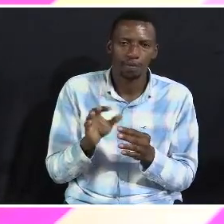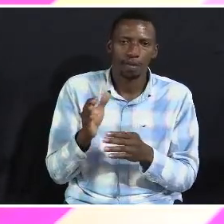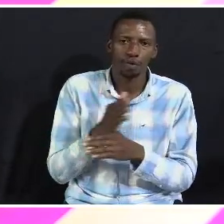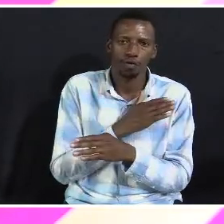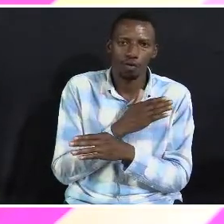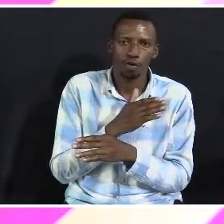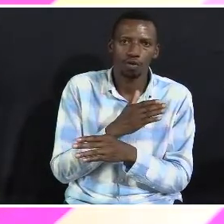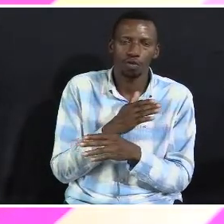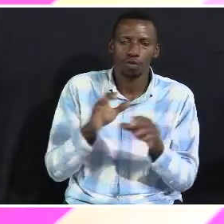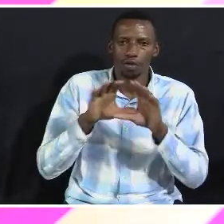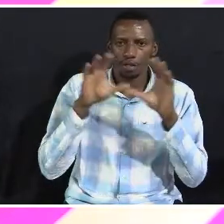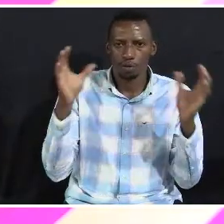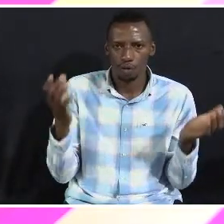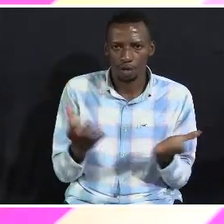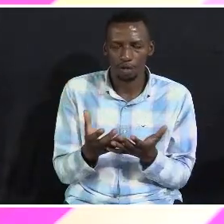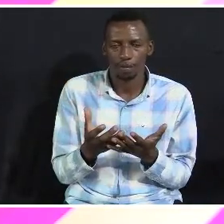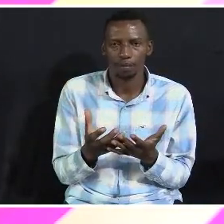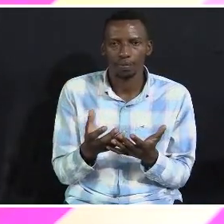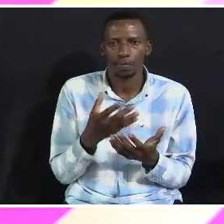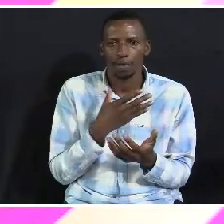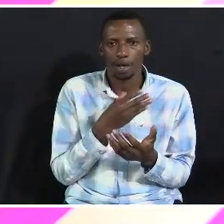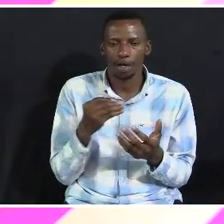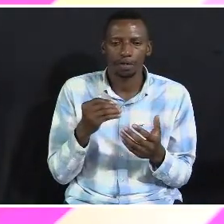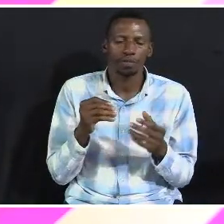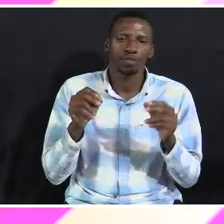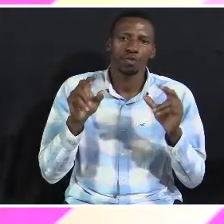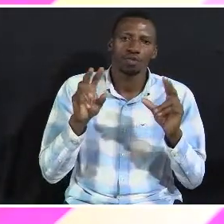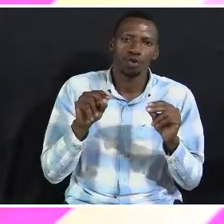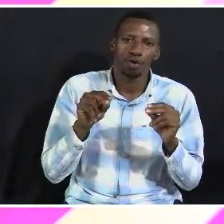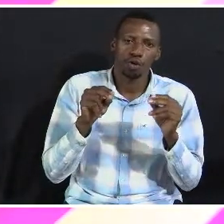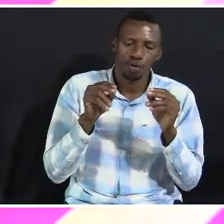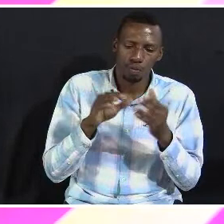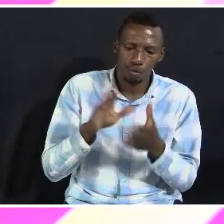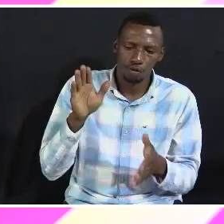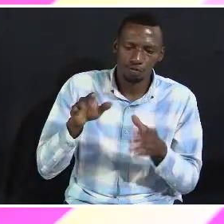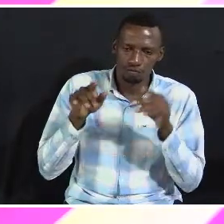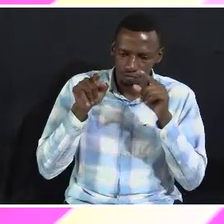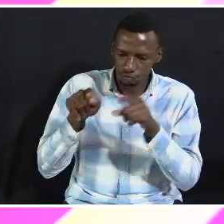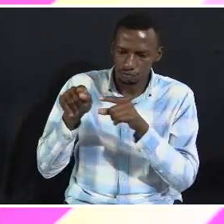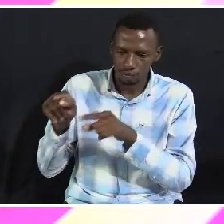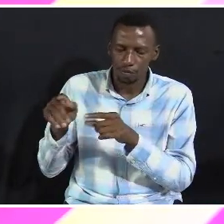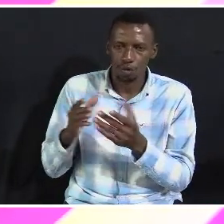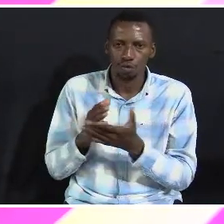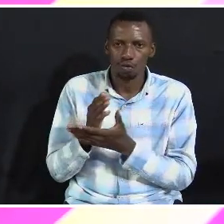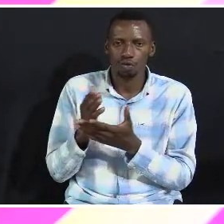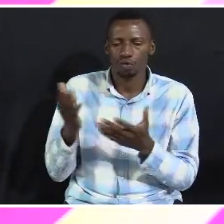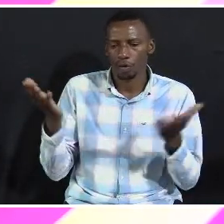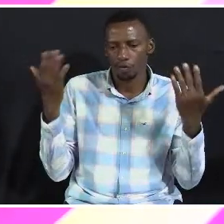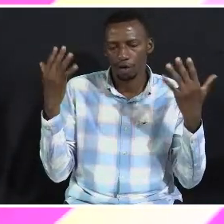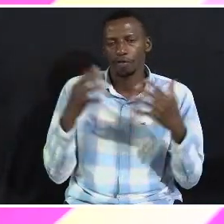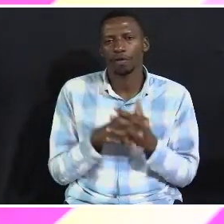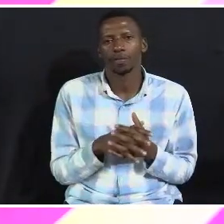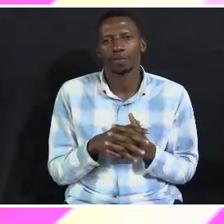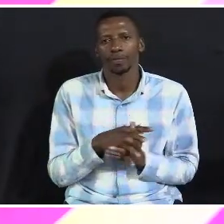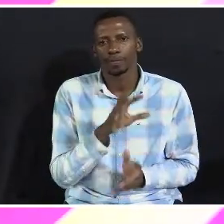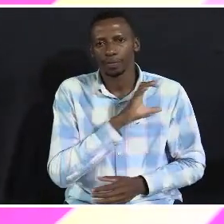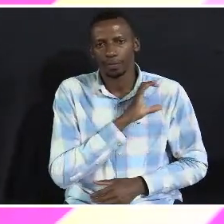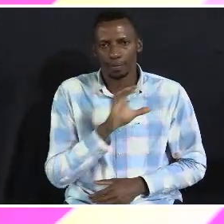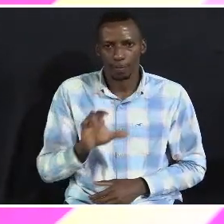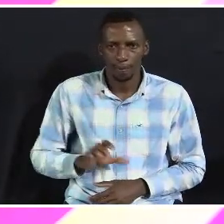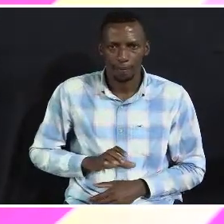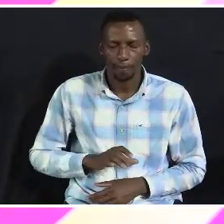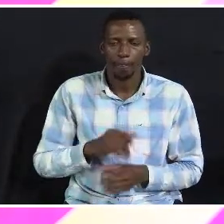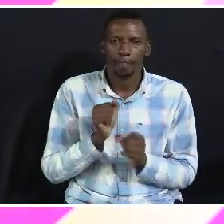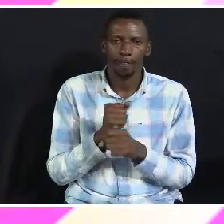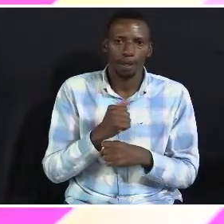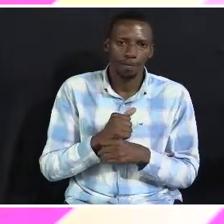entire universe, and no more appeal through the eternal ages. Christ